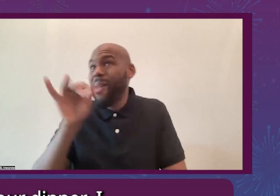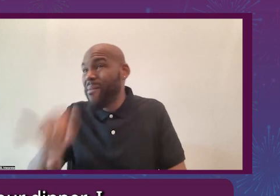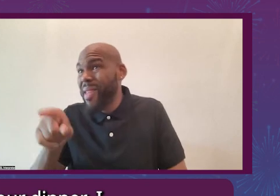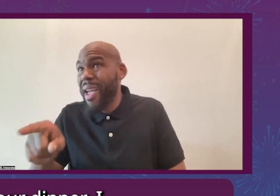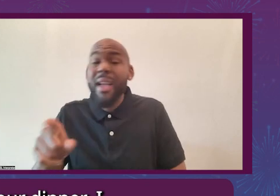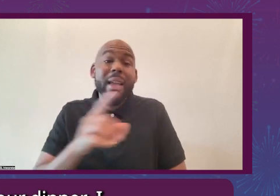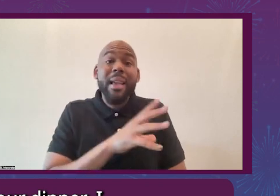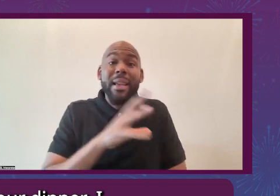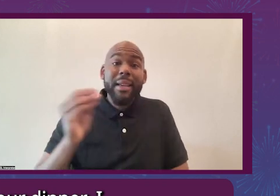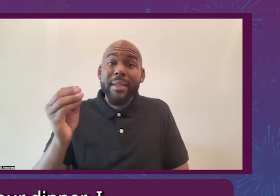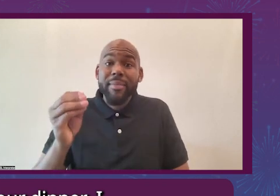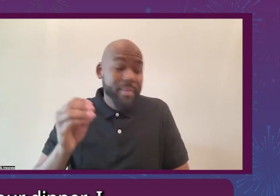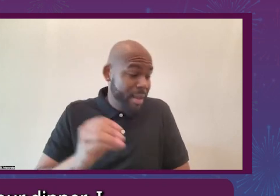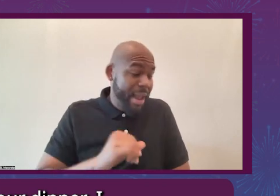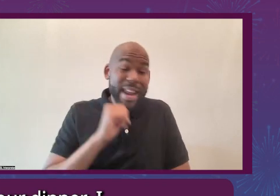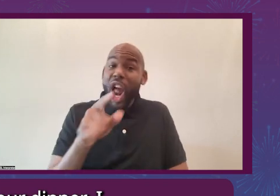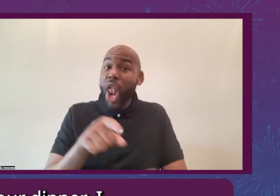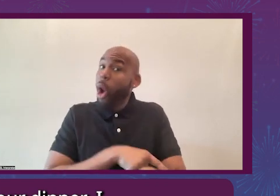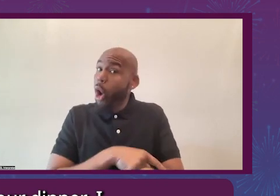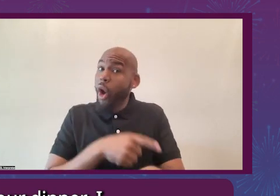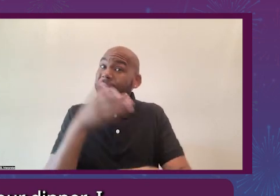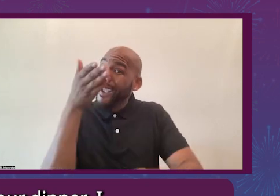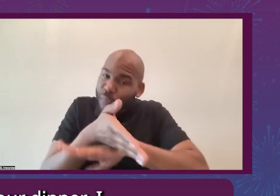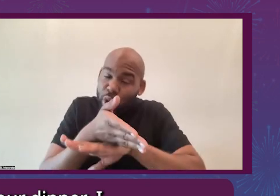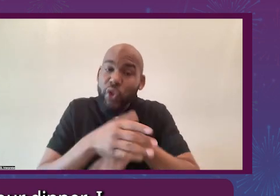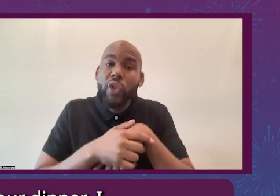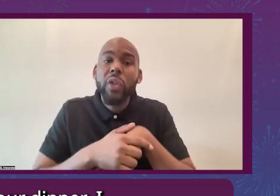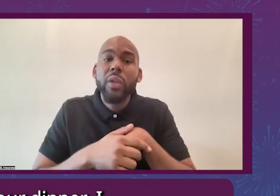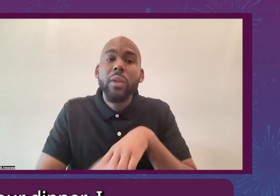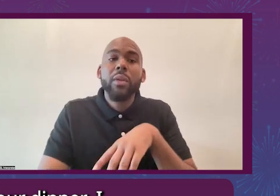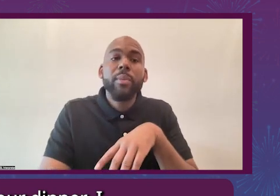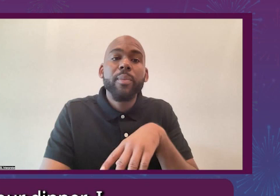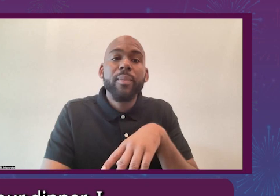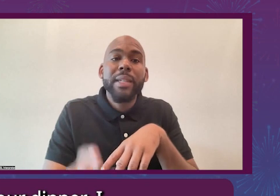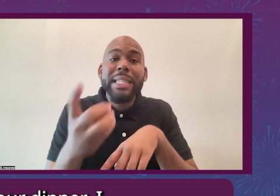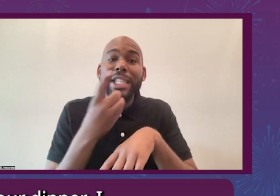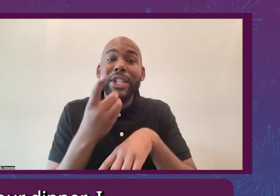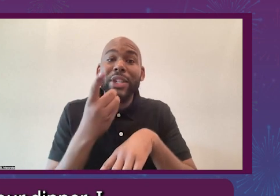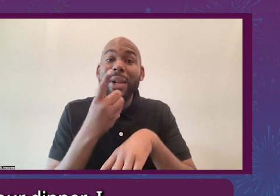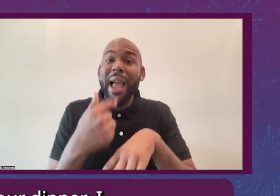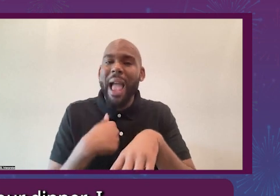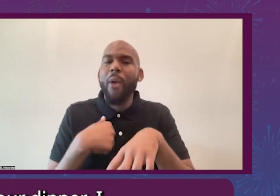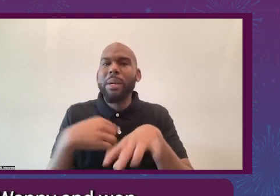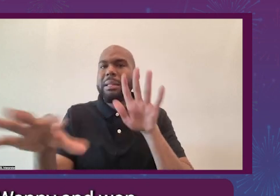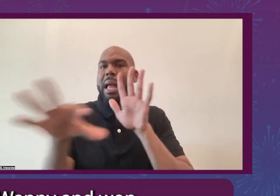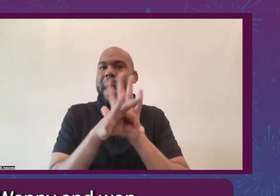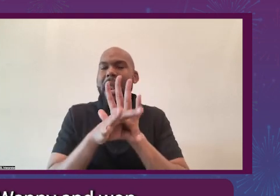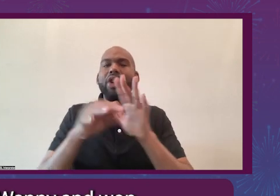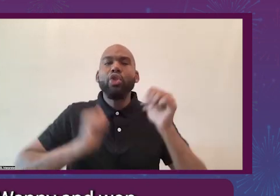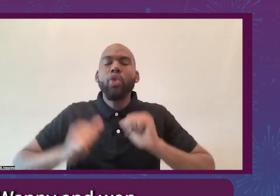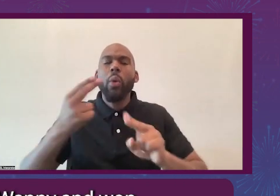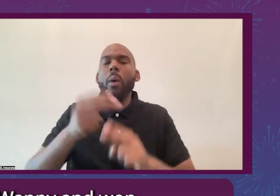not long after our dinner, I was cast in a production of Oklahoma that went